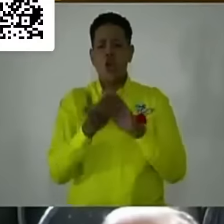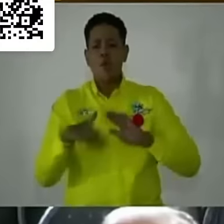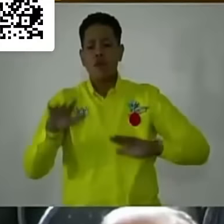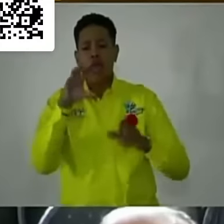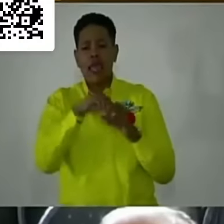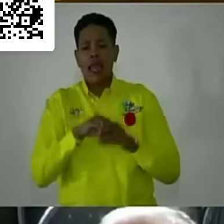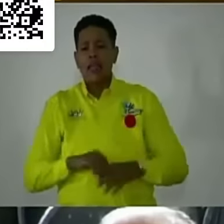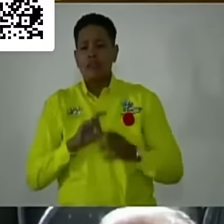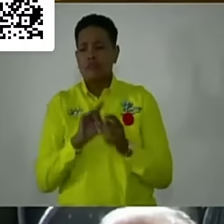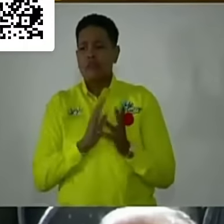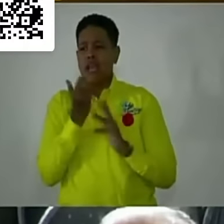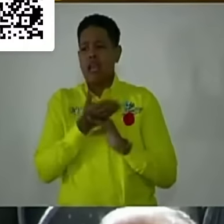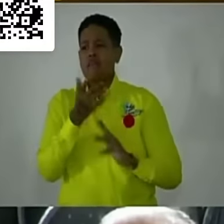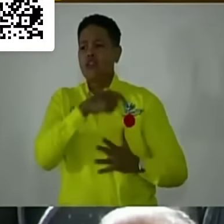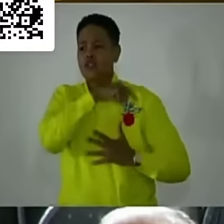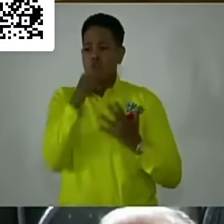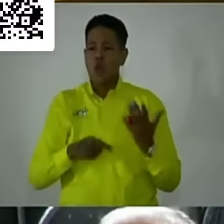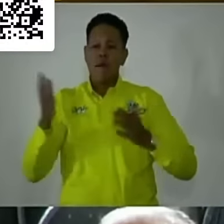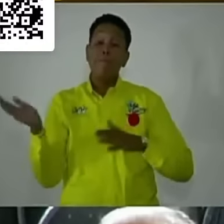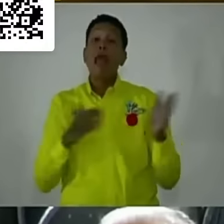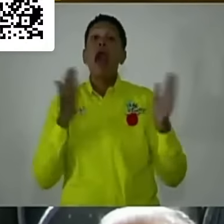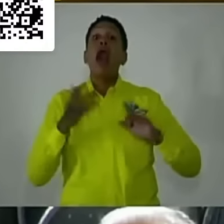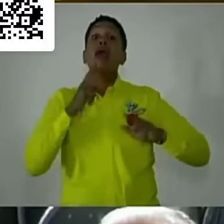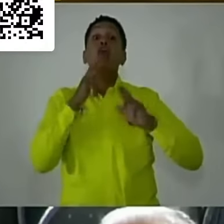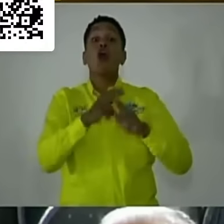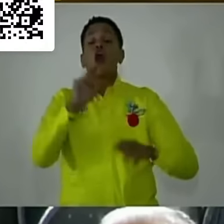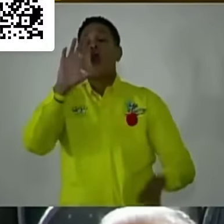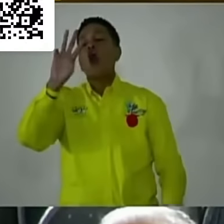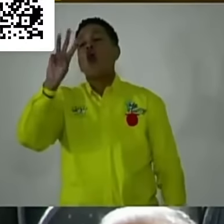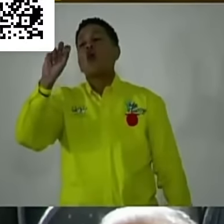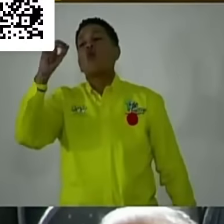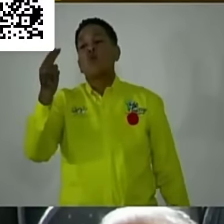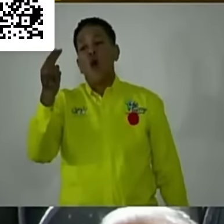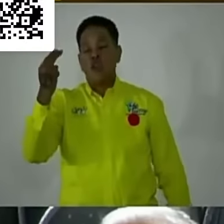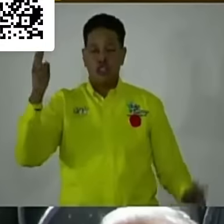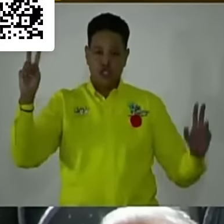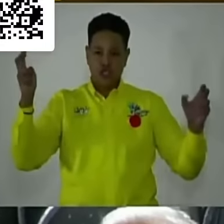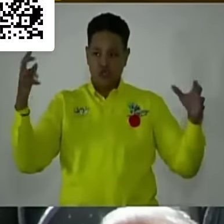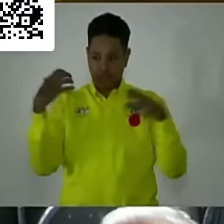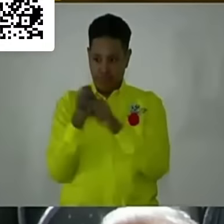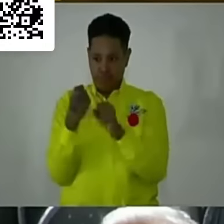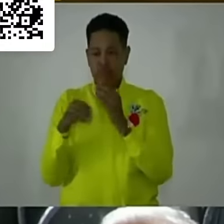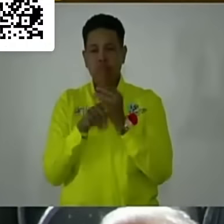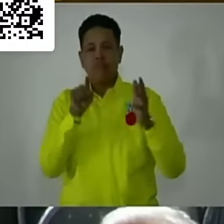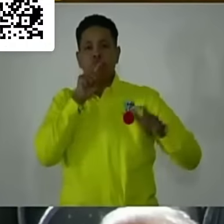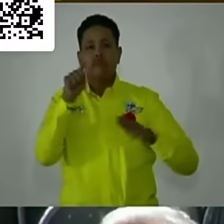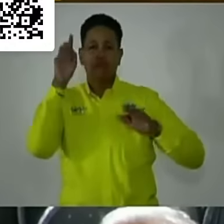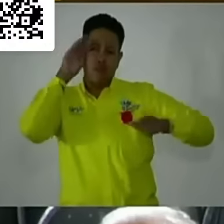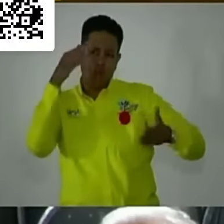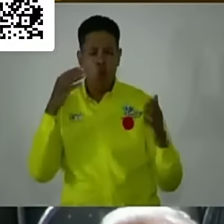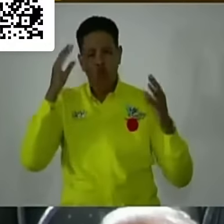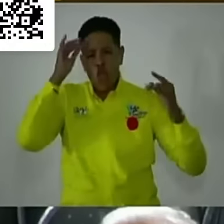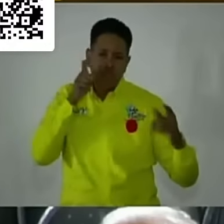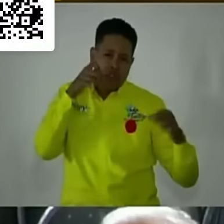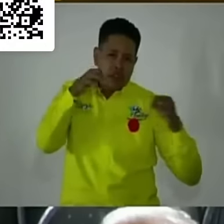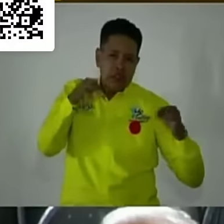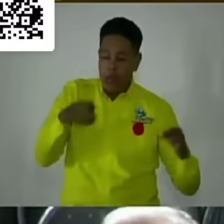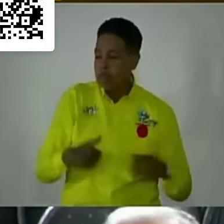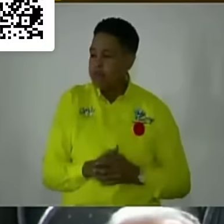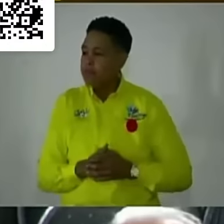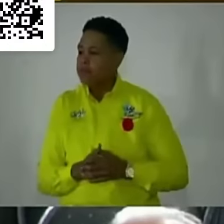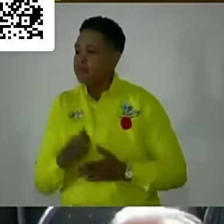engagement interventions. So there is a plan called WASH, the acronym, to address the concerns that I've outlined.